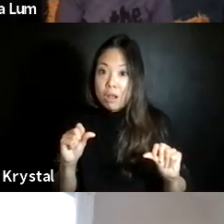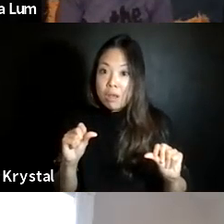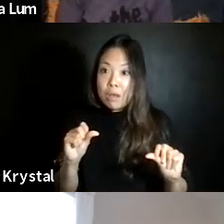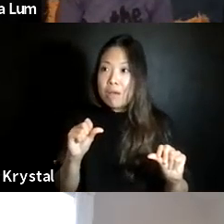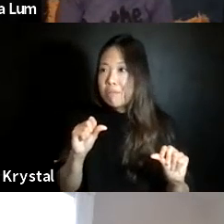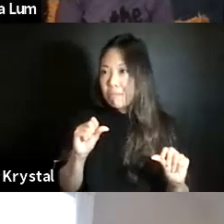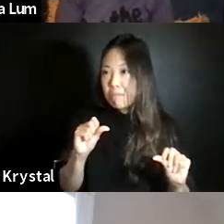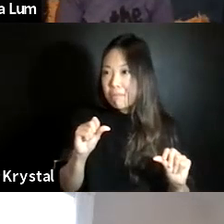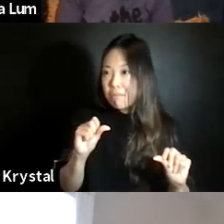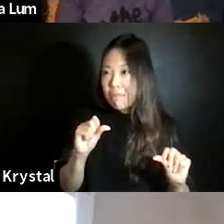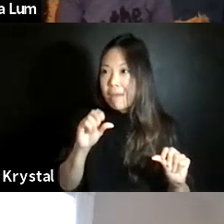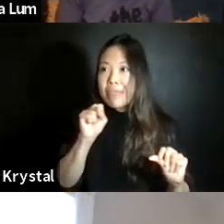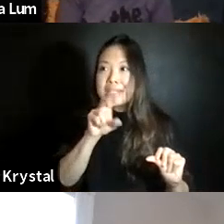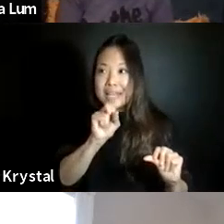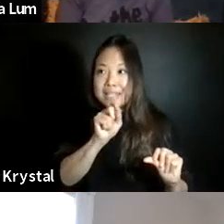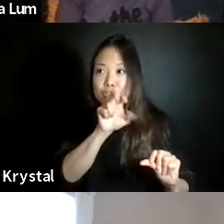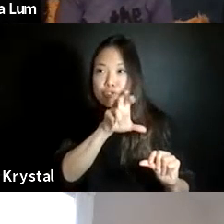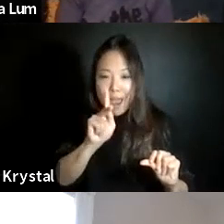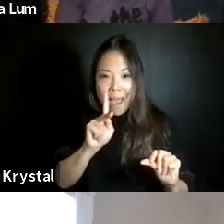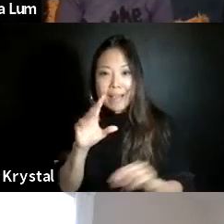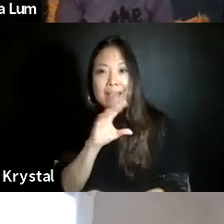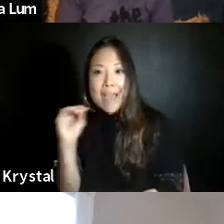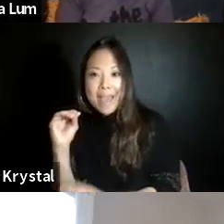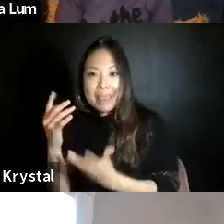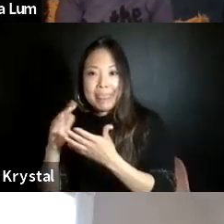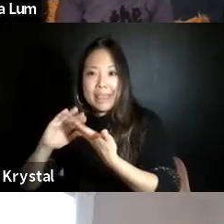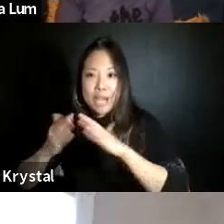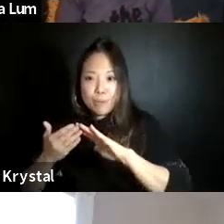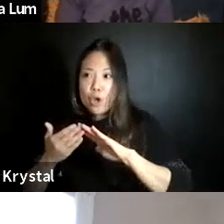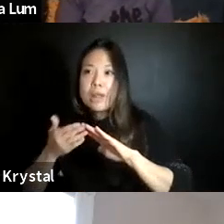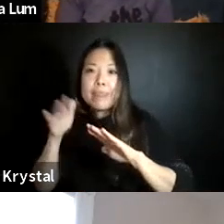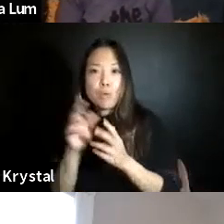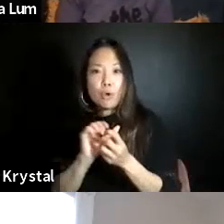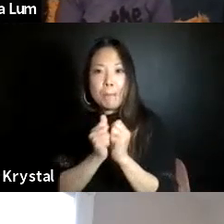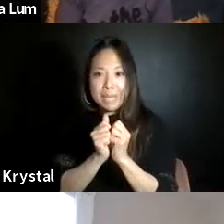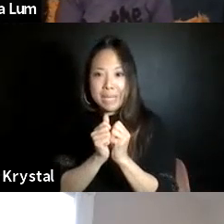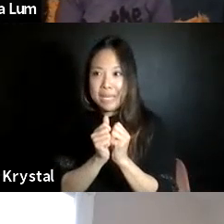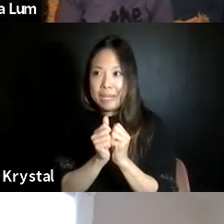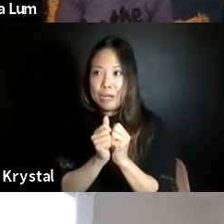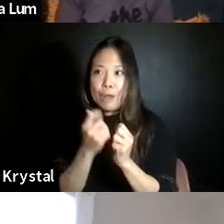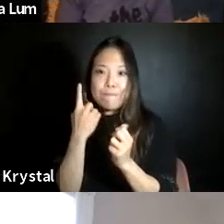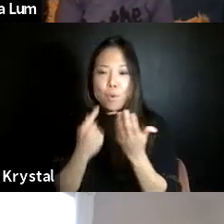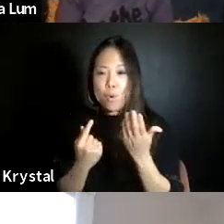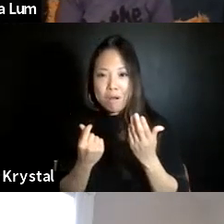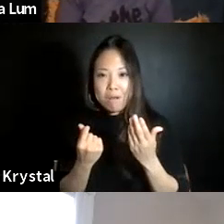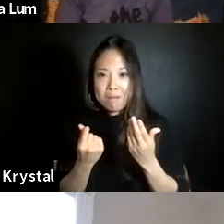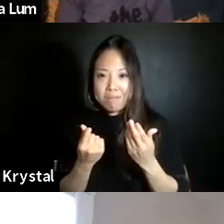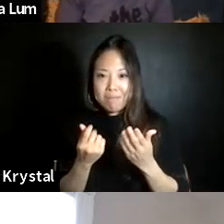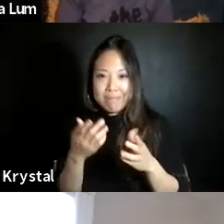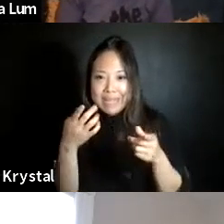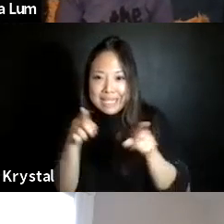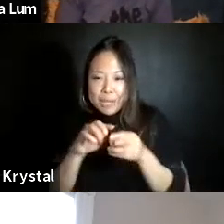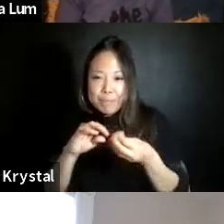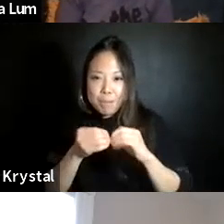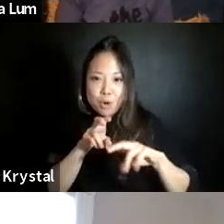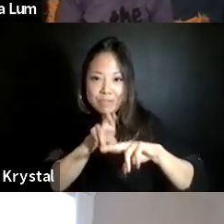seats. I know it sounds complicated, but that's just because I'm at the beginning of thinking about this. I'm sure we can